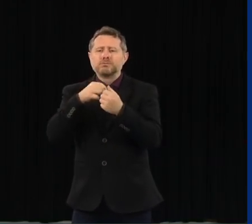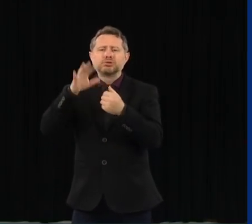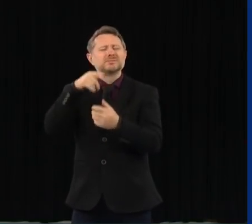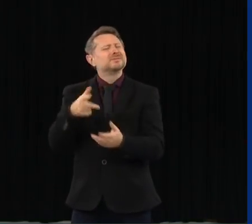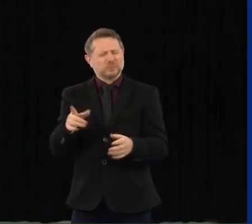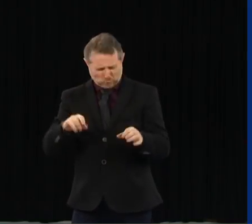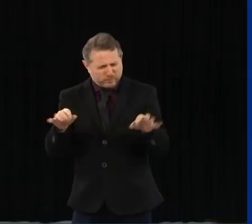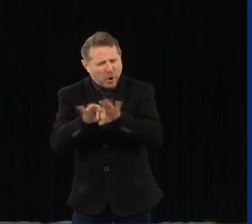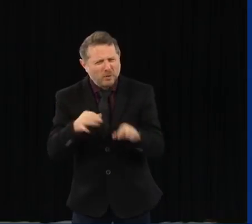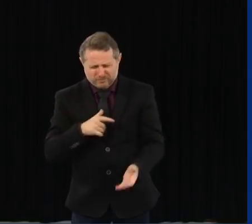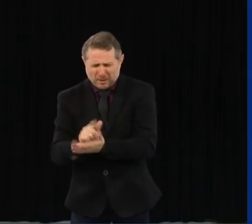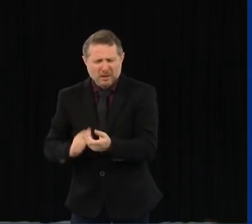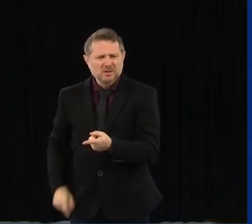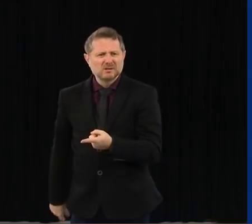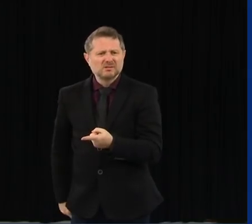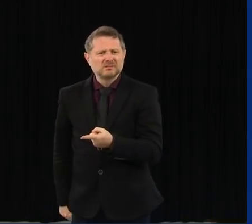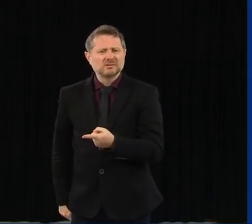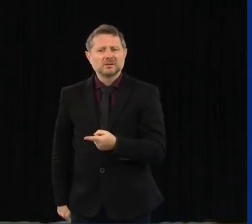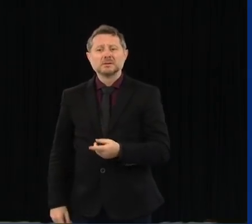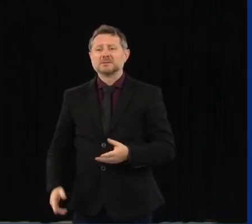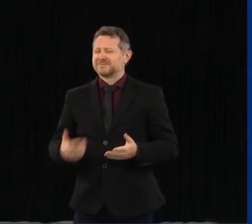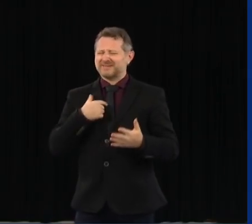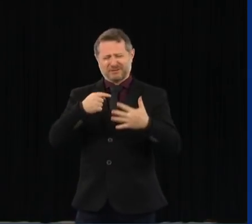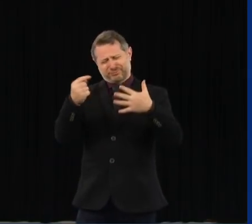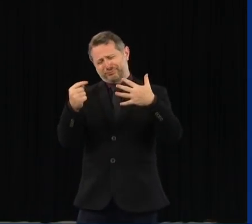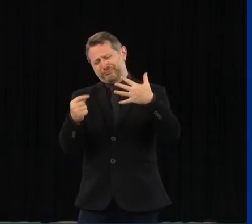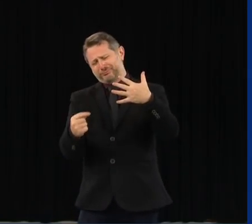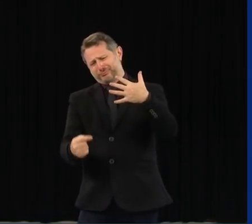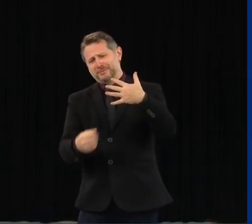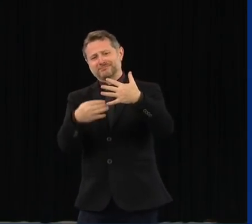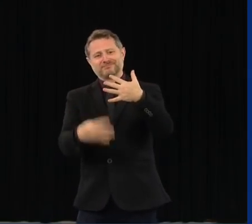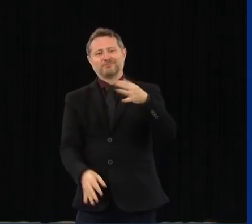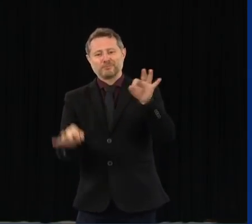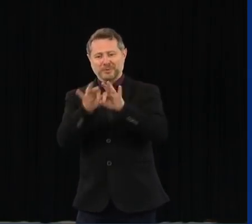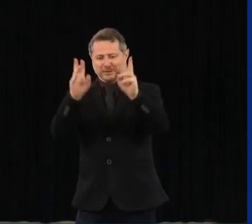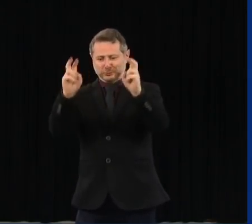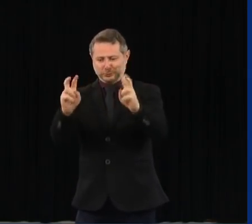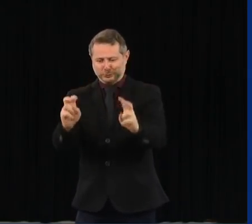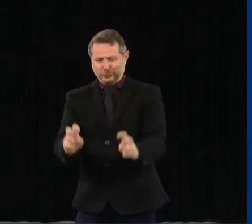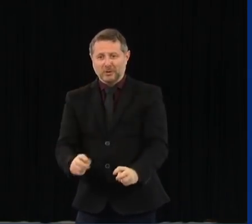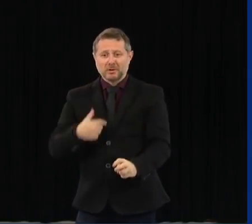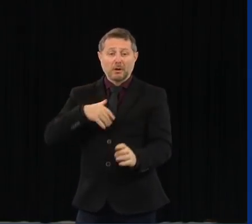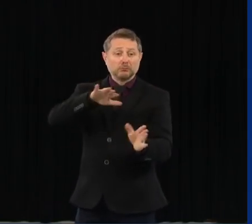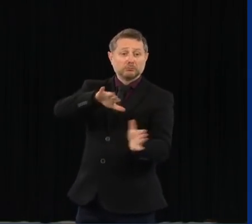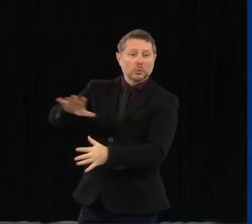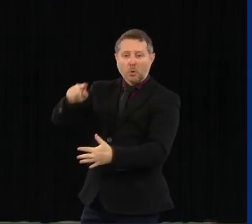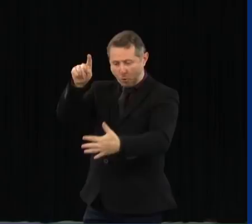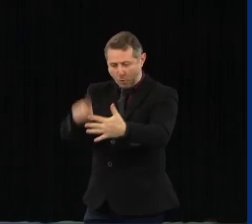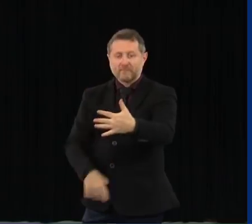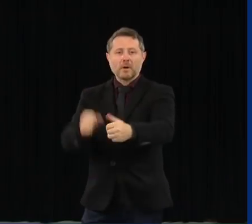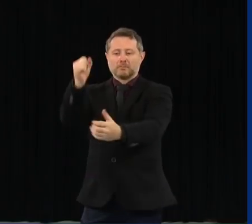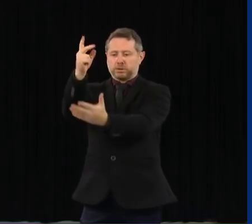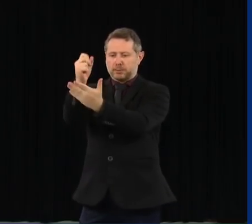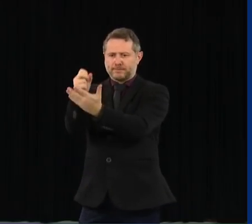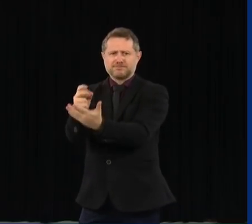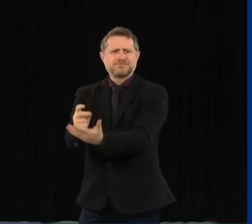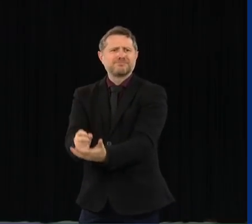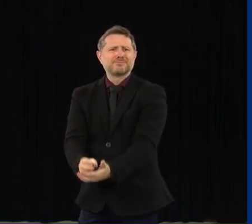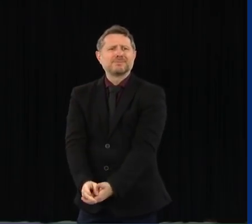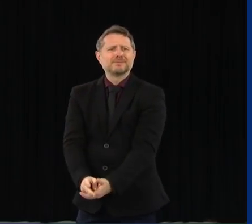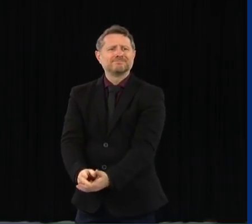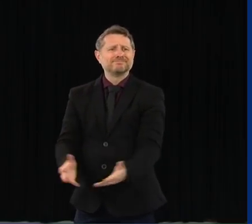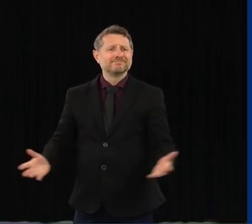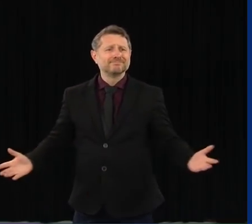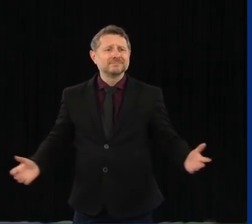surrogacy, these are major issues for people, and they passed last night, and congratulations. The budget